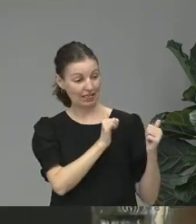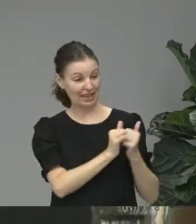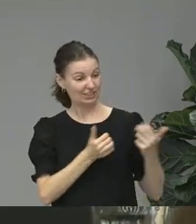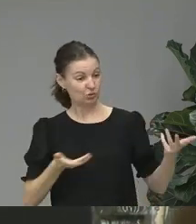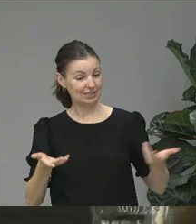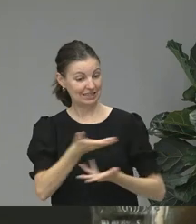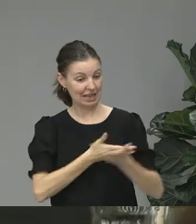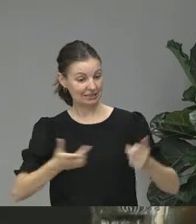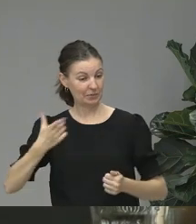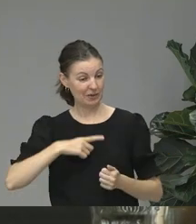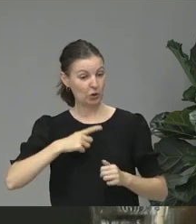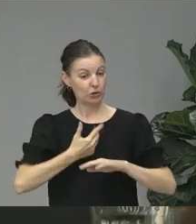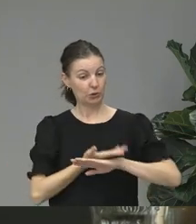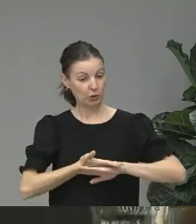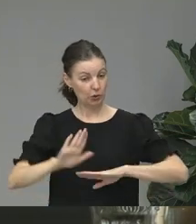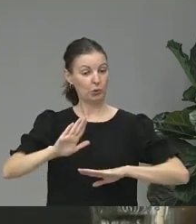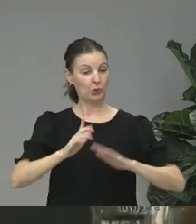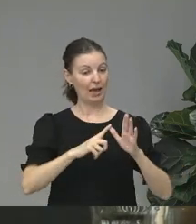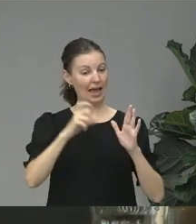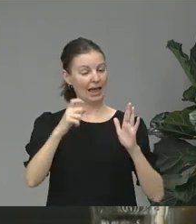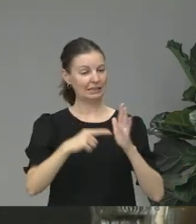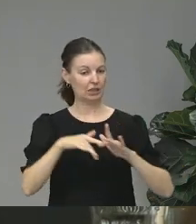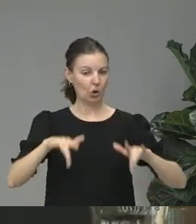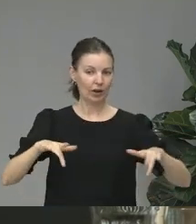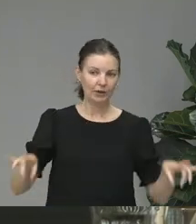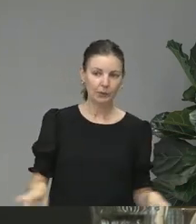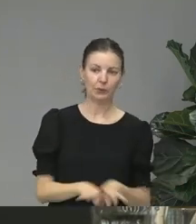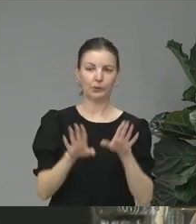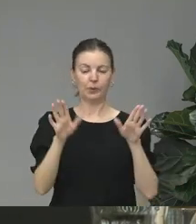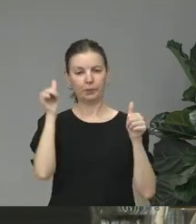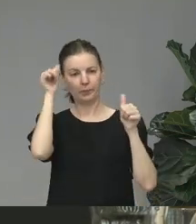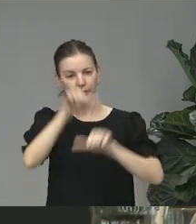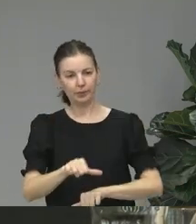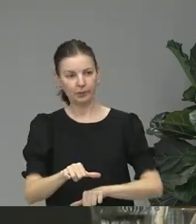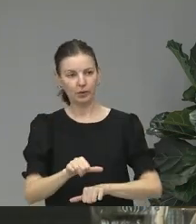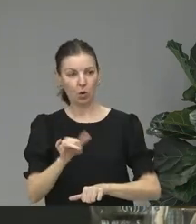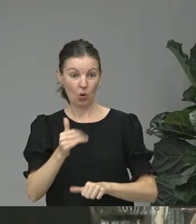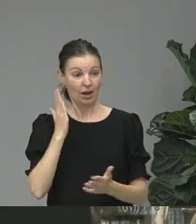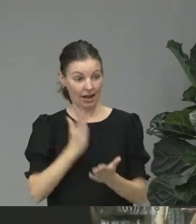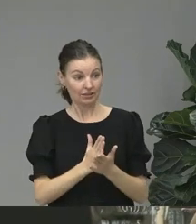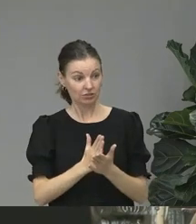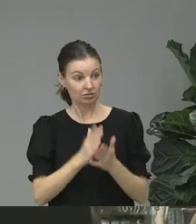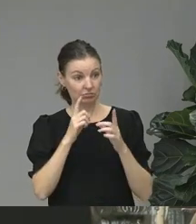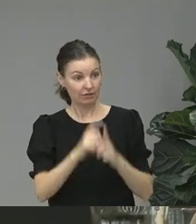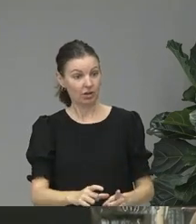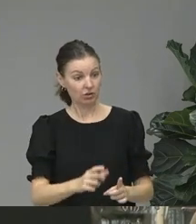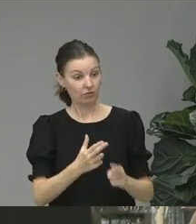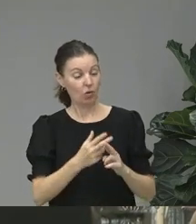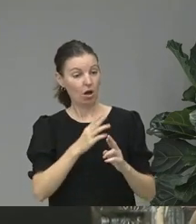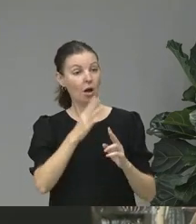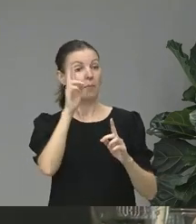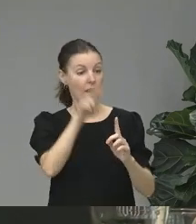issues because it's a new act and they're trying to kind of get used to it, or is it truly difficult to